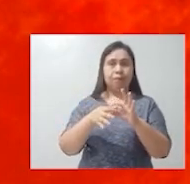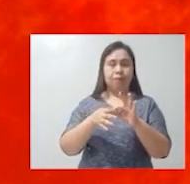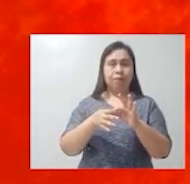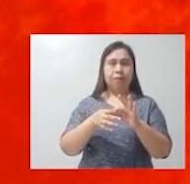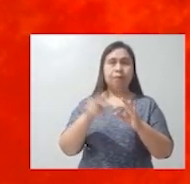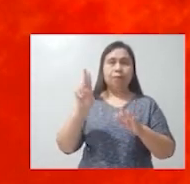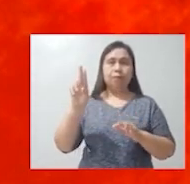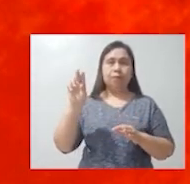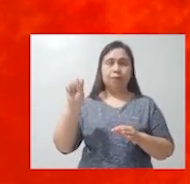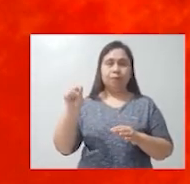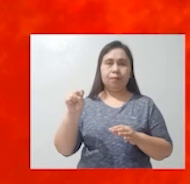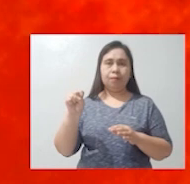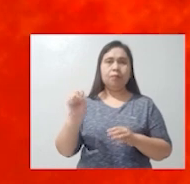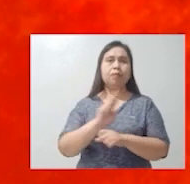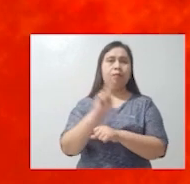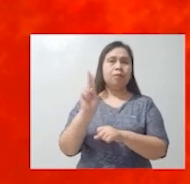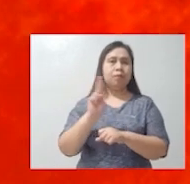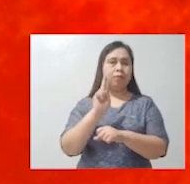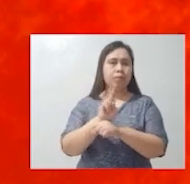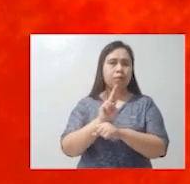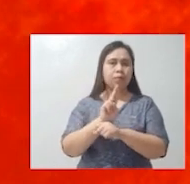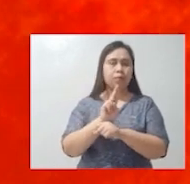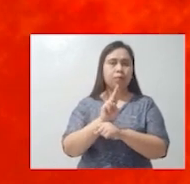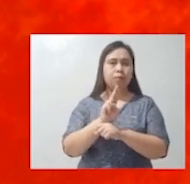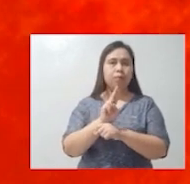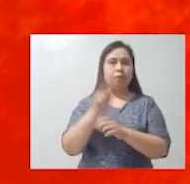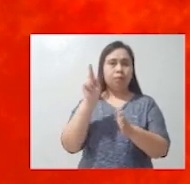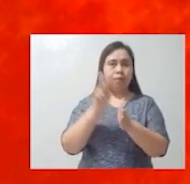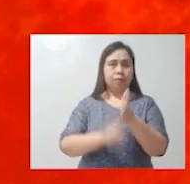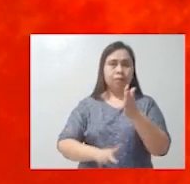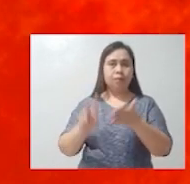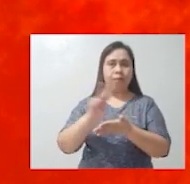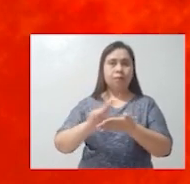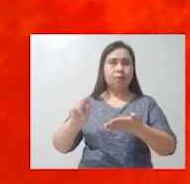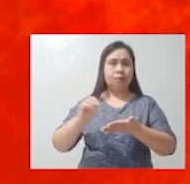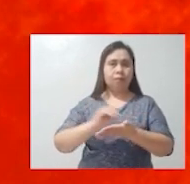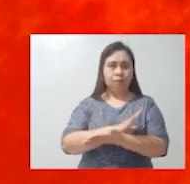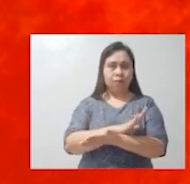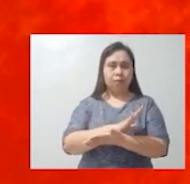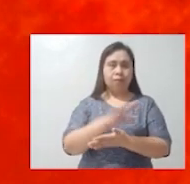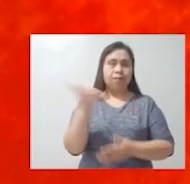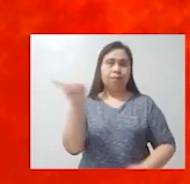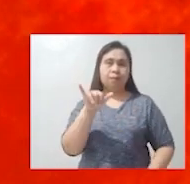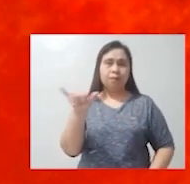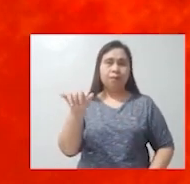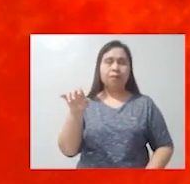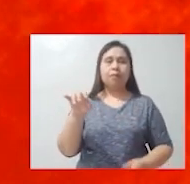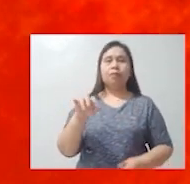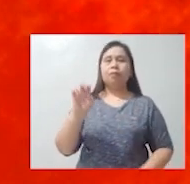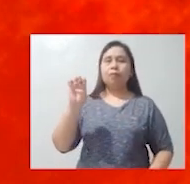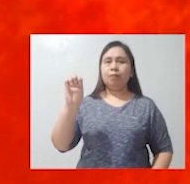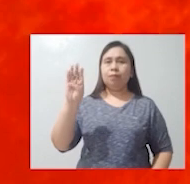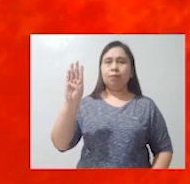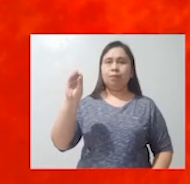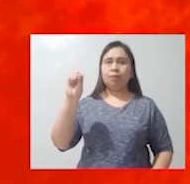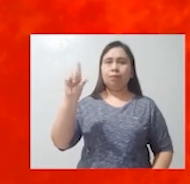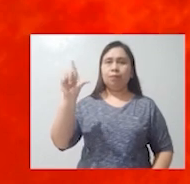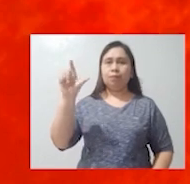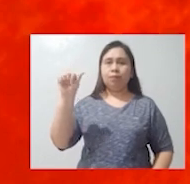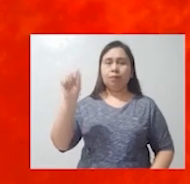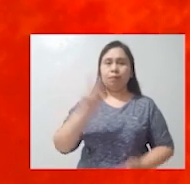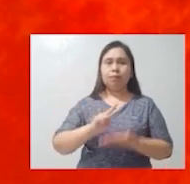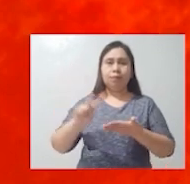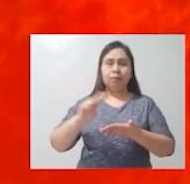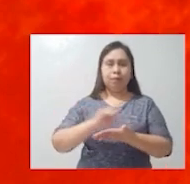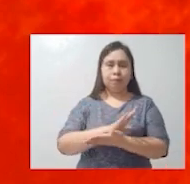to deactivate viruses with high mortality rates such as the Ebola virus. But based on a study